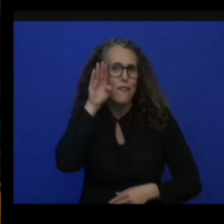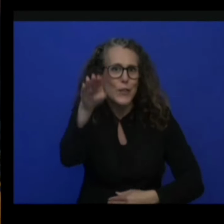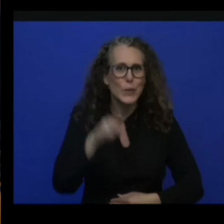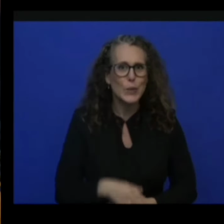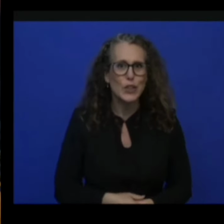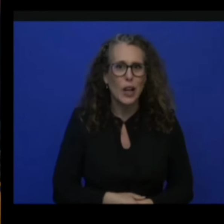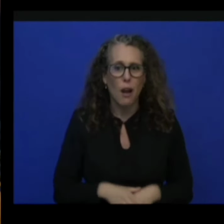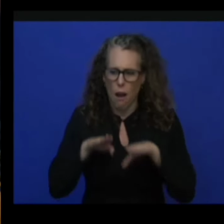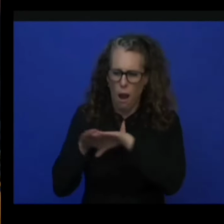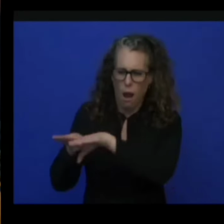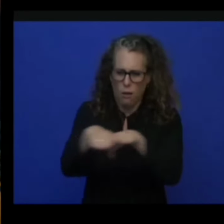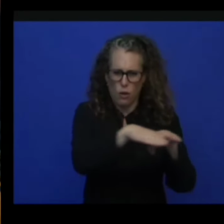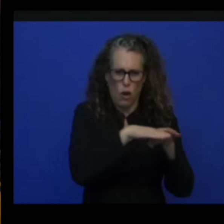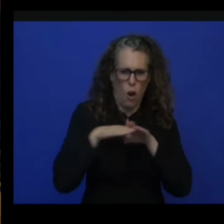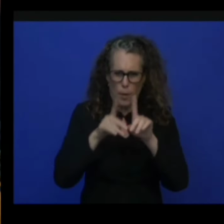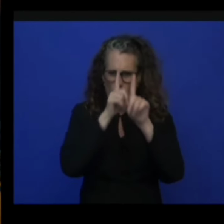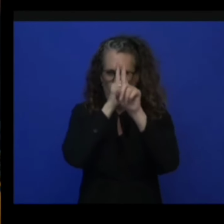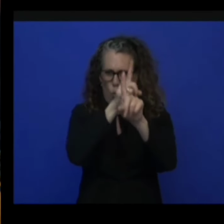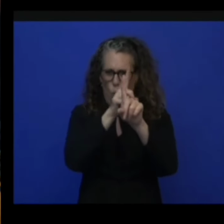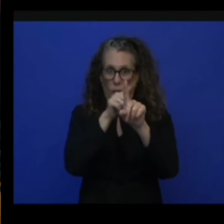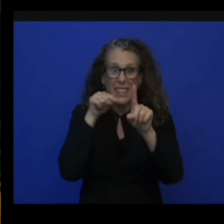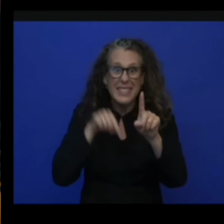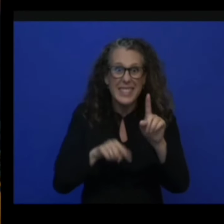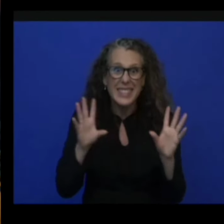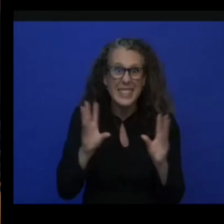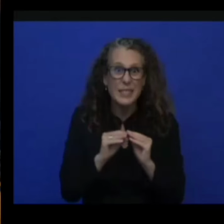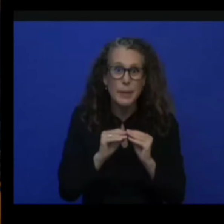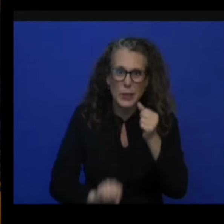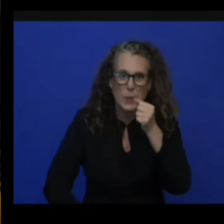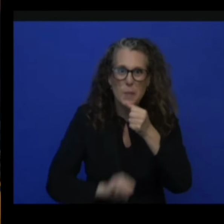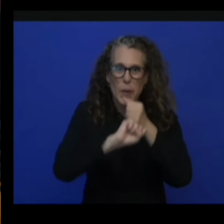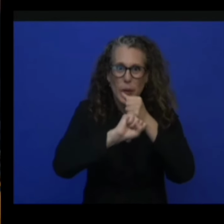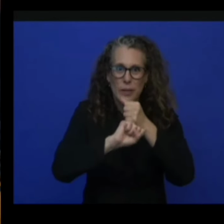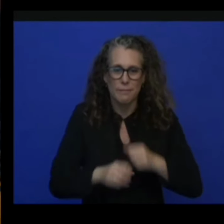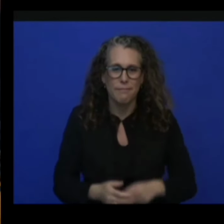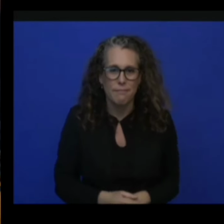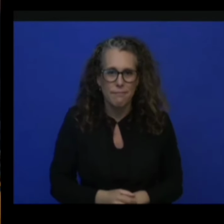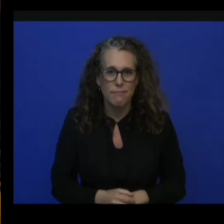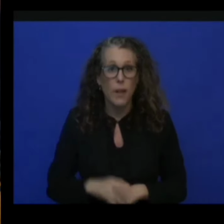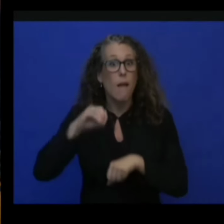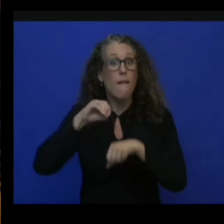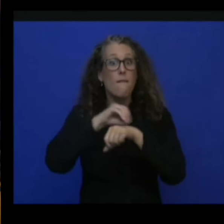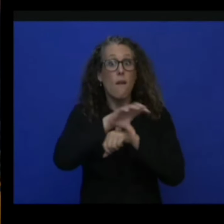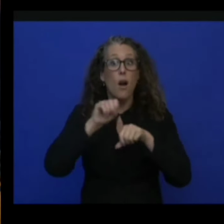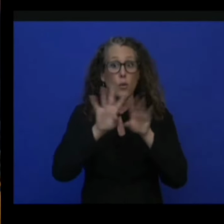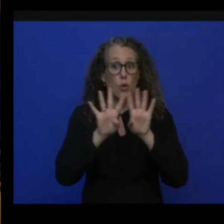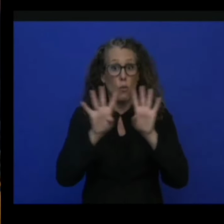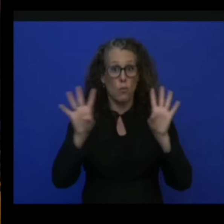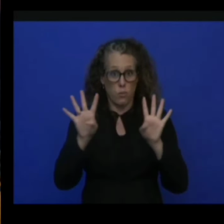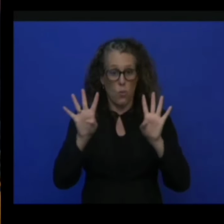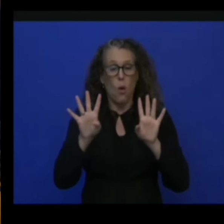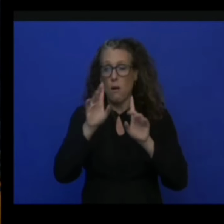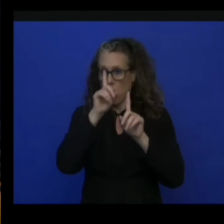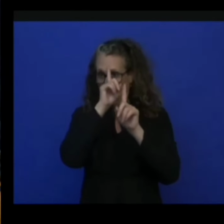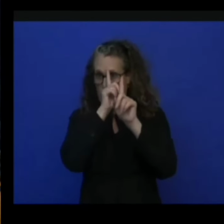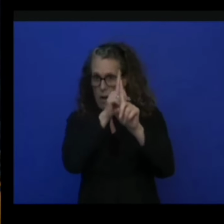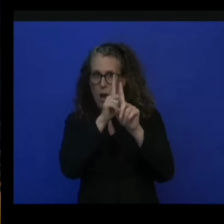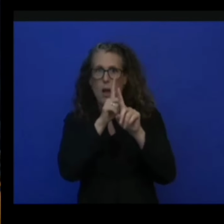agenda, and which the Advisory Board was convened to inform.